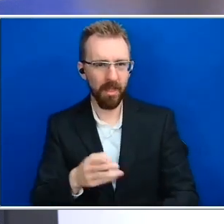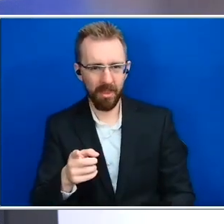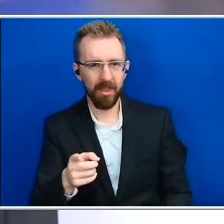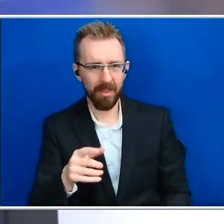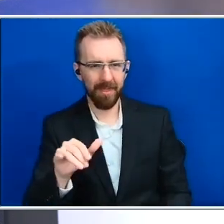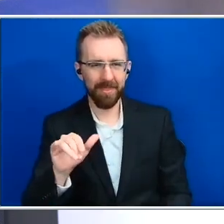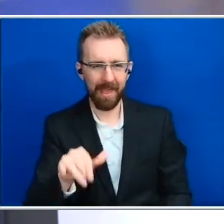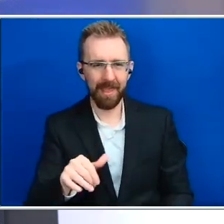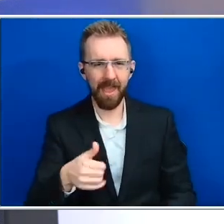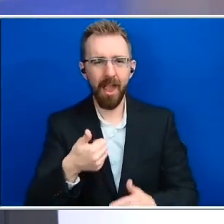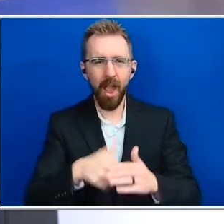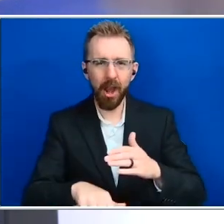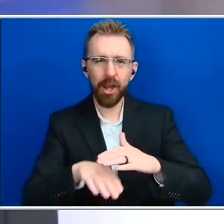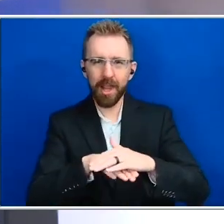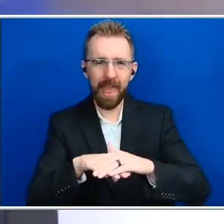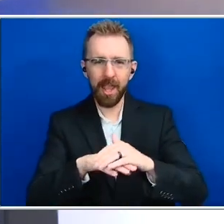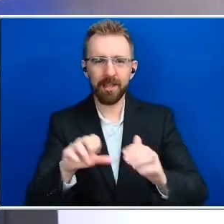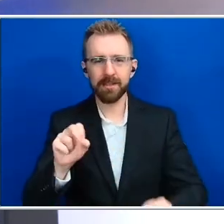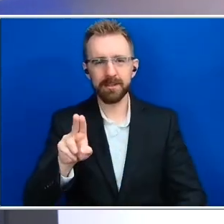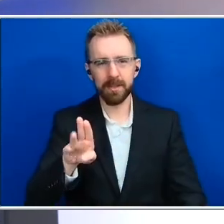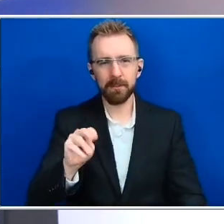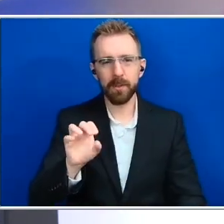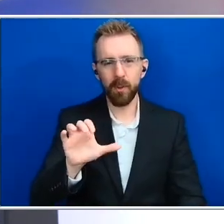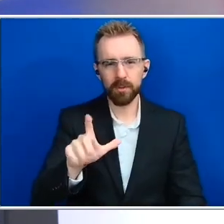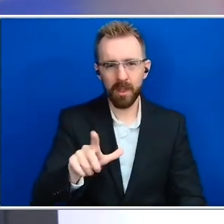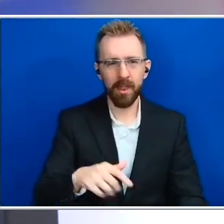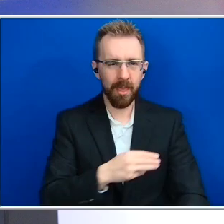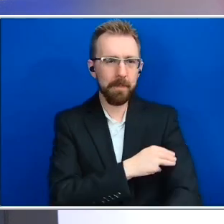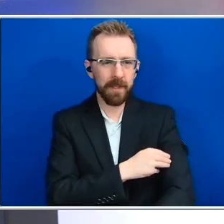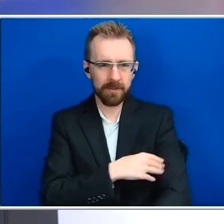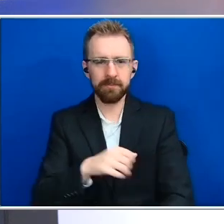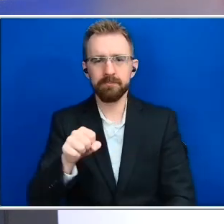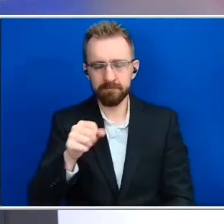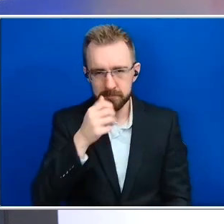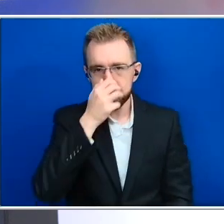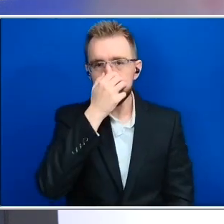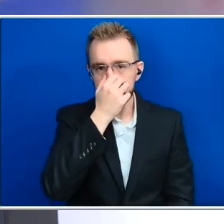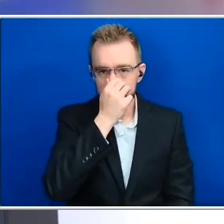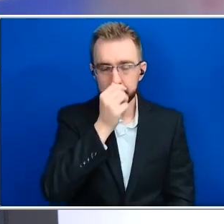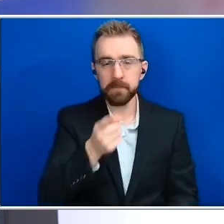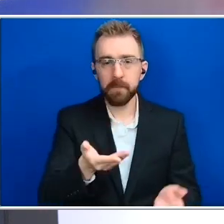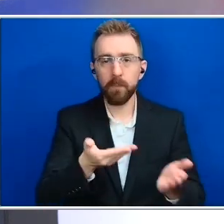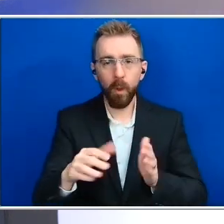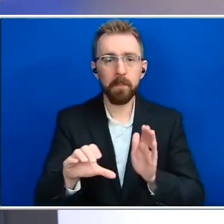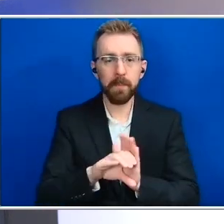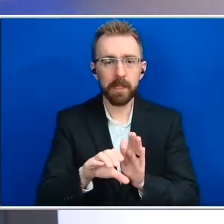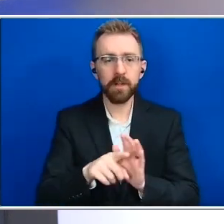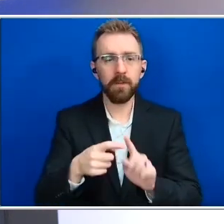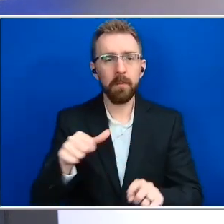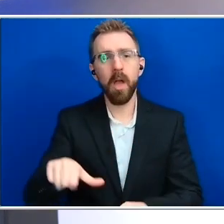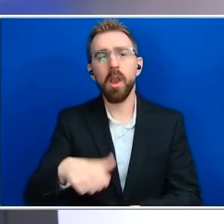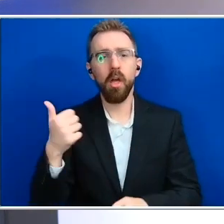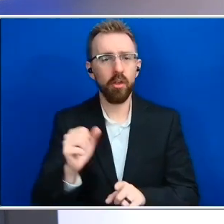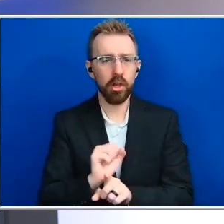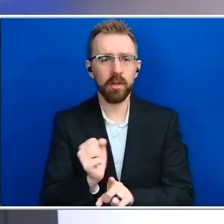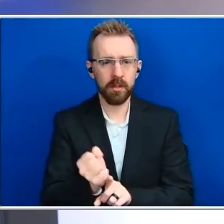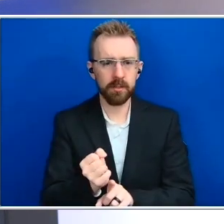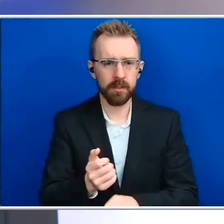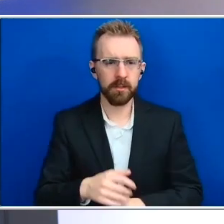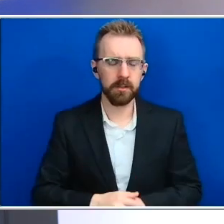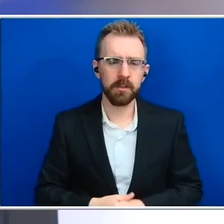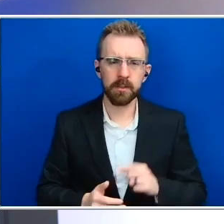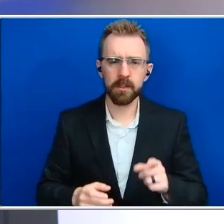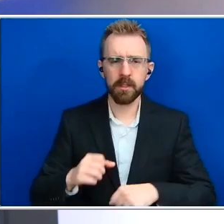the submucosa and some muscle, like you said. Yep. So you also brought photos in from another case. This time the tumor was a complete